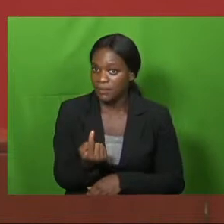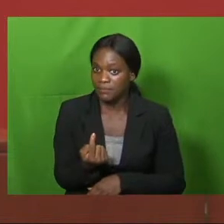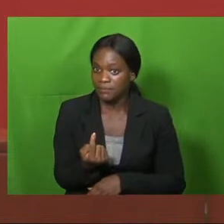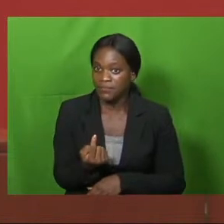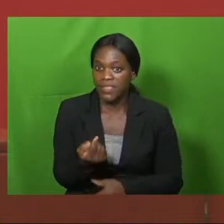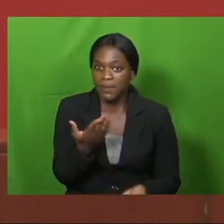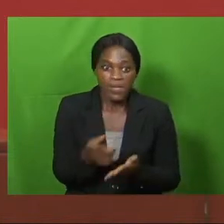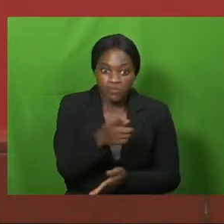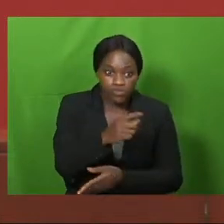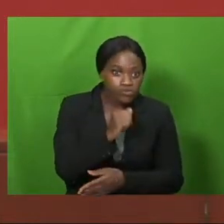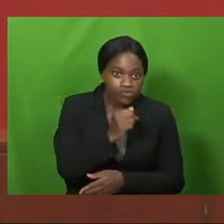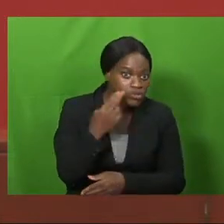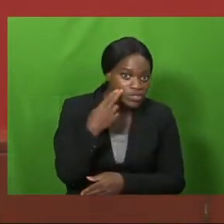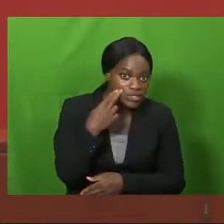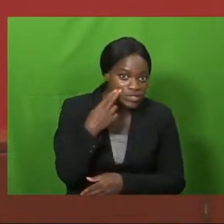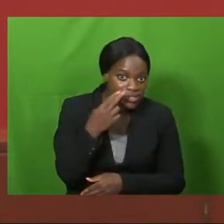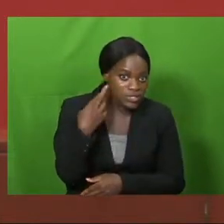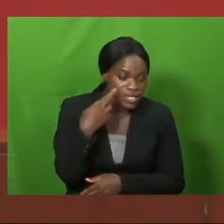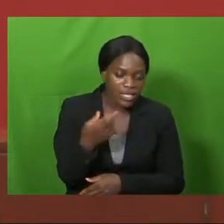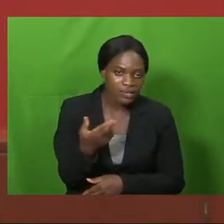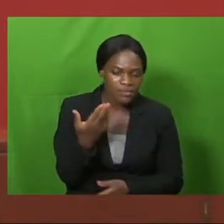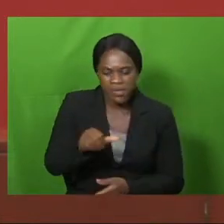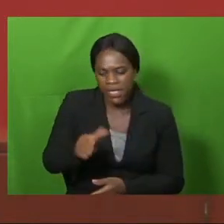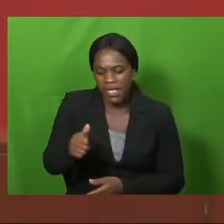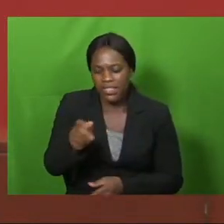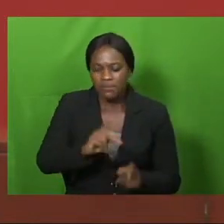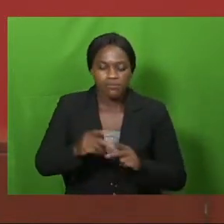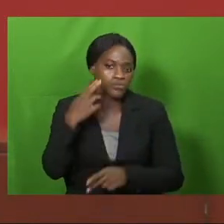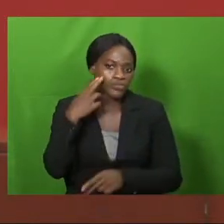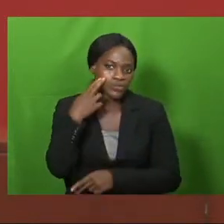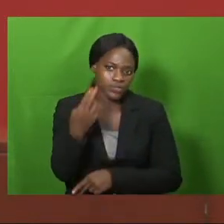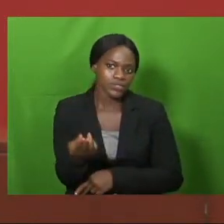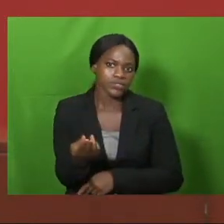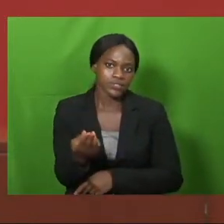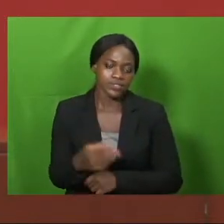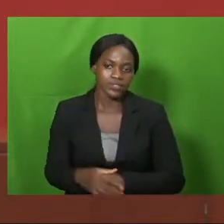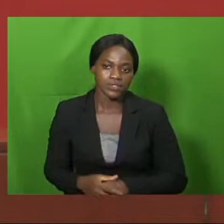probably you didn't see her, other people saw her. So,